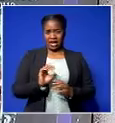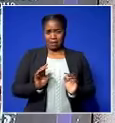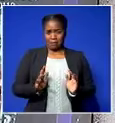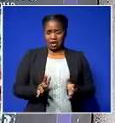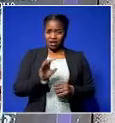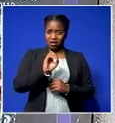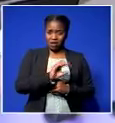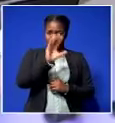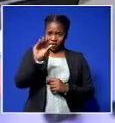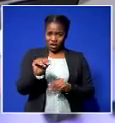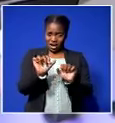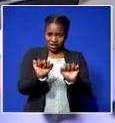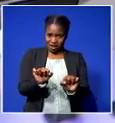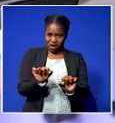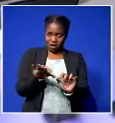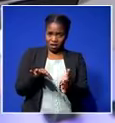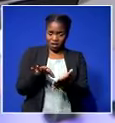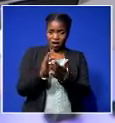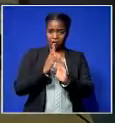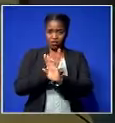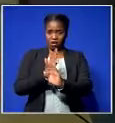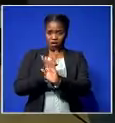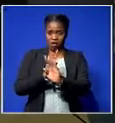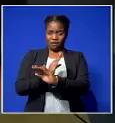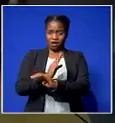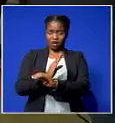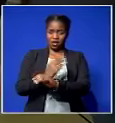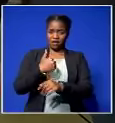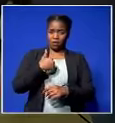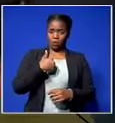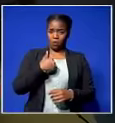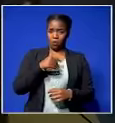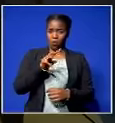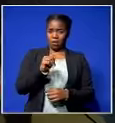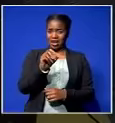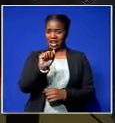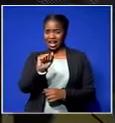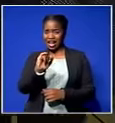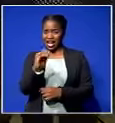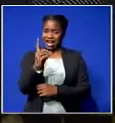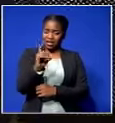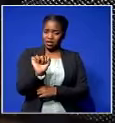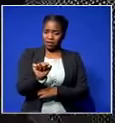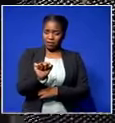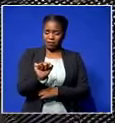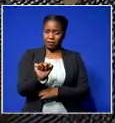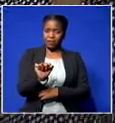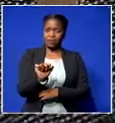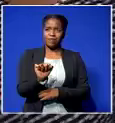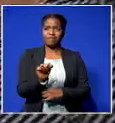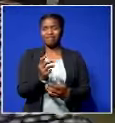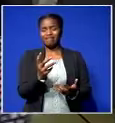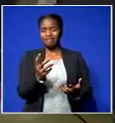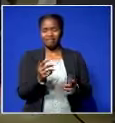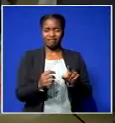Africa are actually in the private healthcare system. The funds that are in the private healthcare system are almost